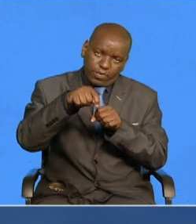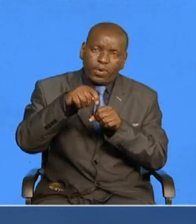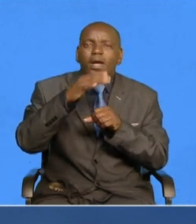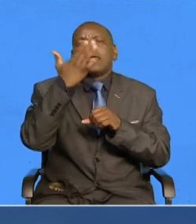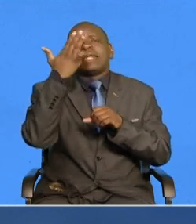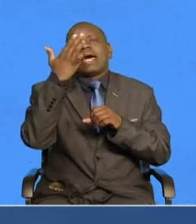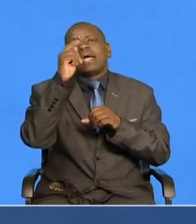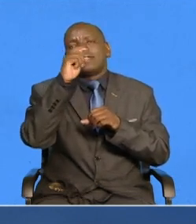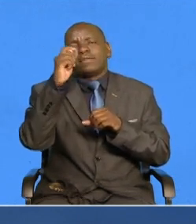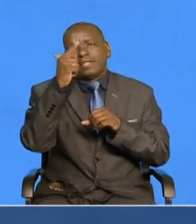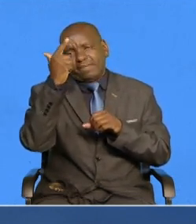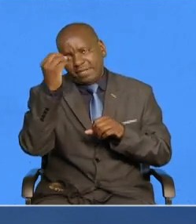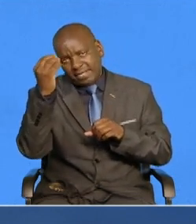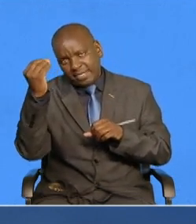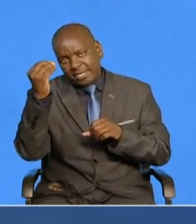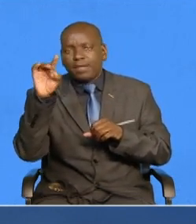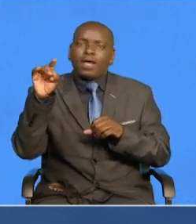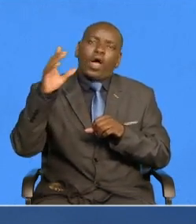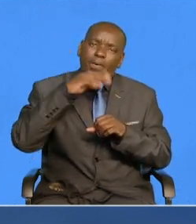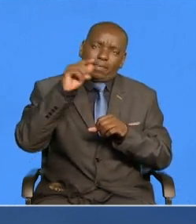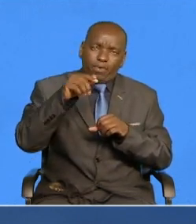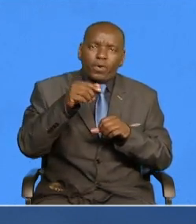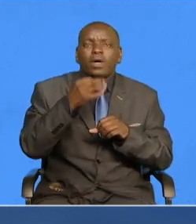over 9,700 recoveries,